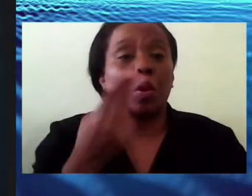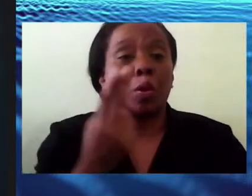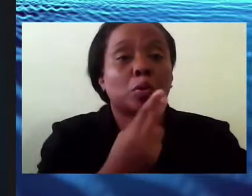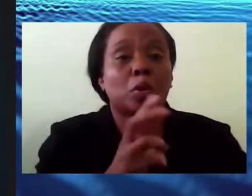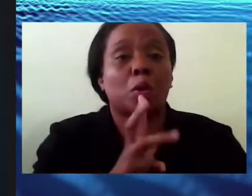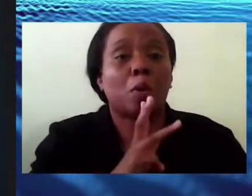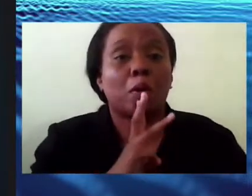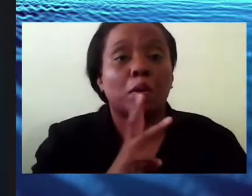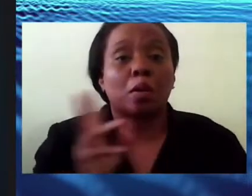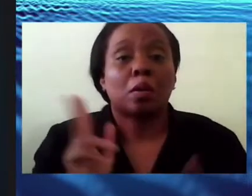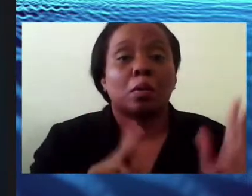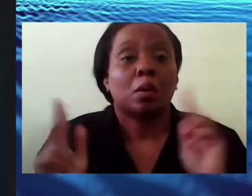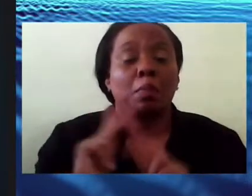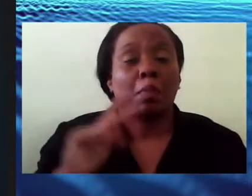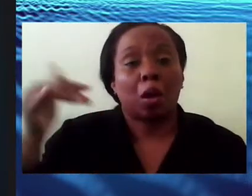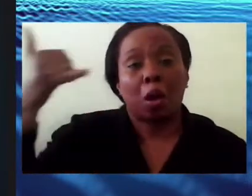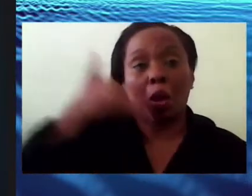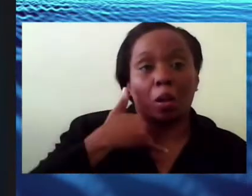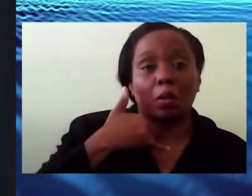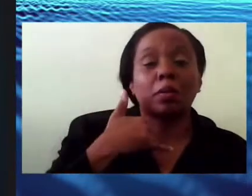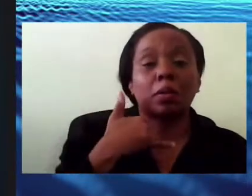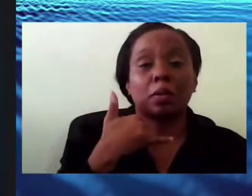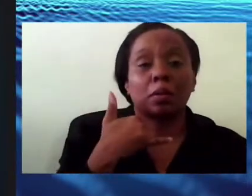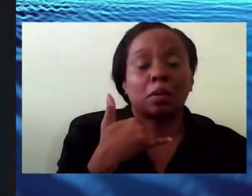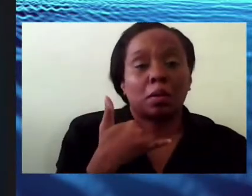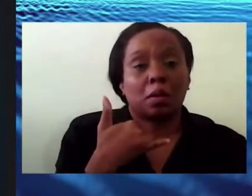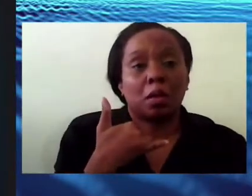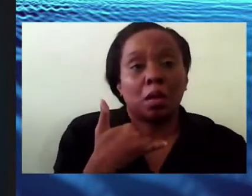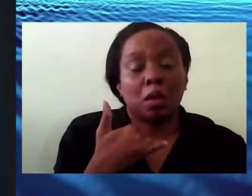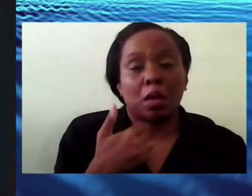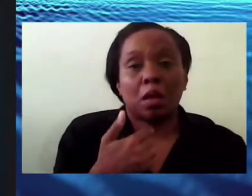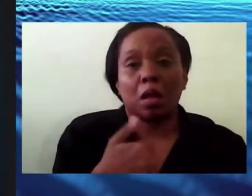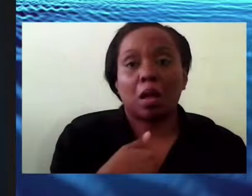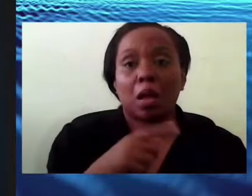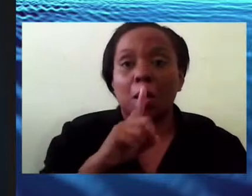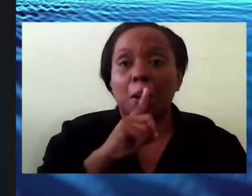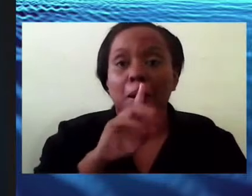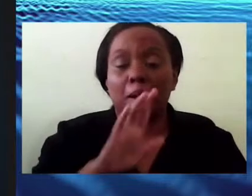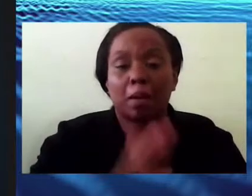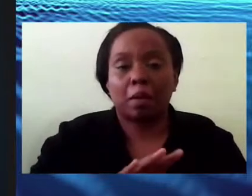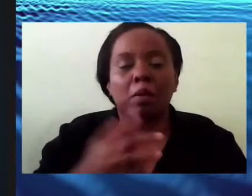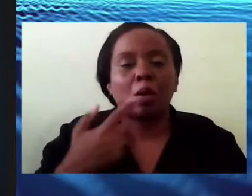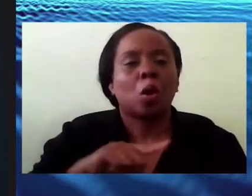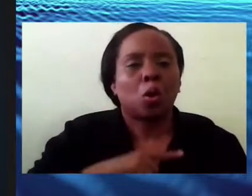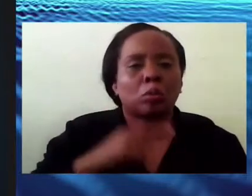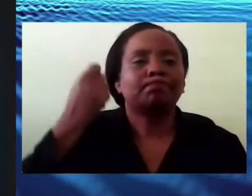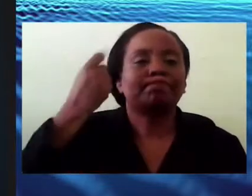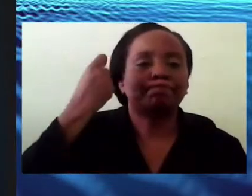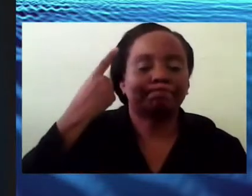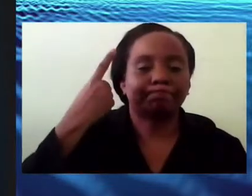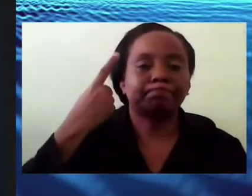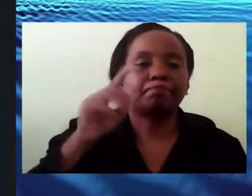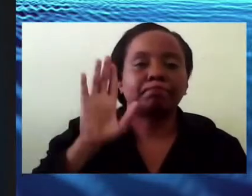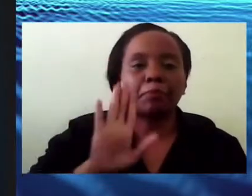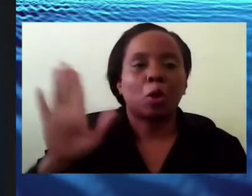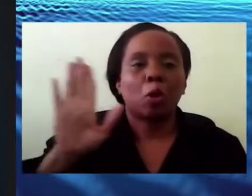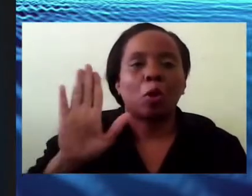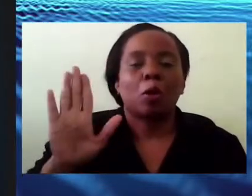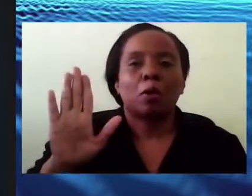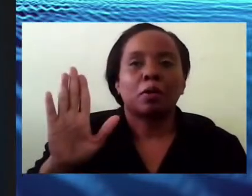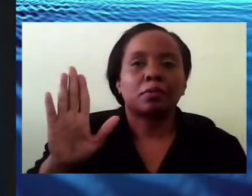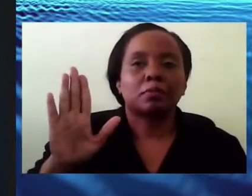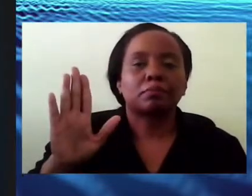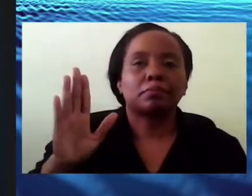called me with very helpful suggestions, and I wish to assure you that these suggestions were taken. But quite frankly, from a couple of days